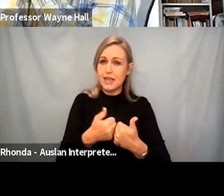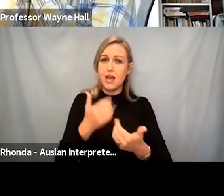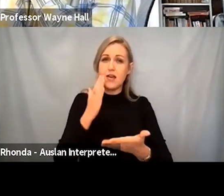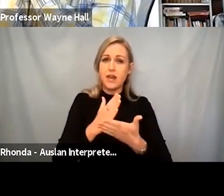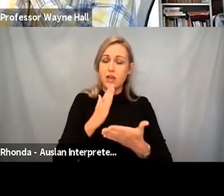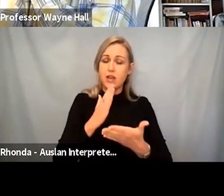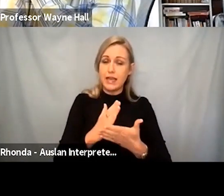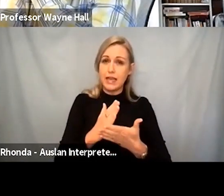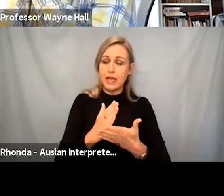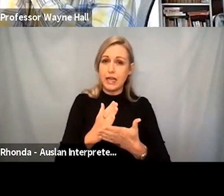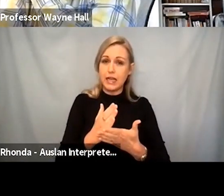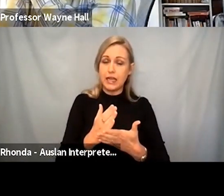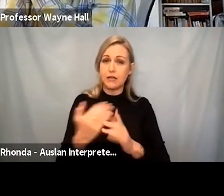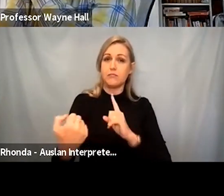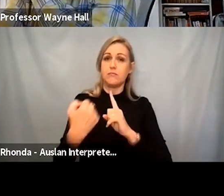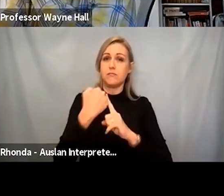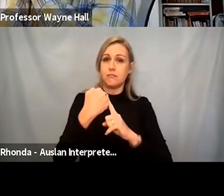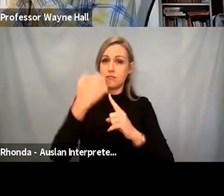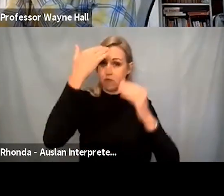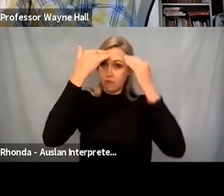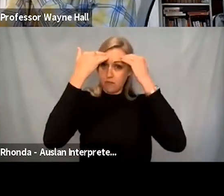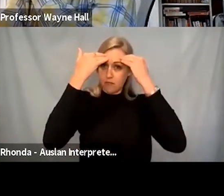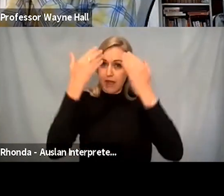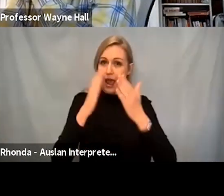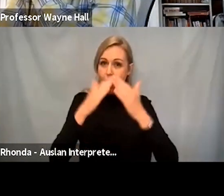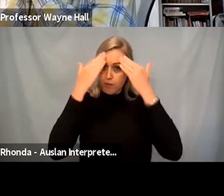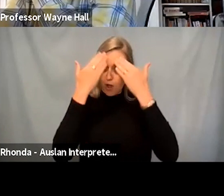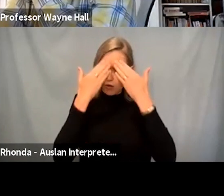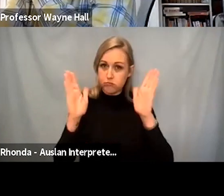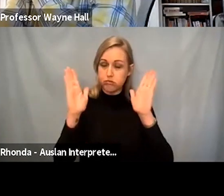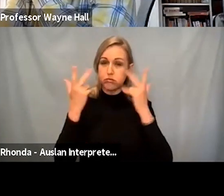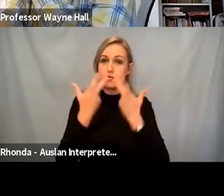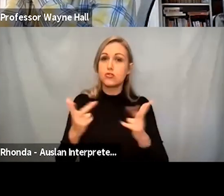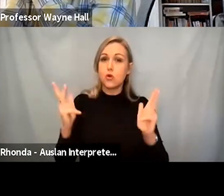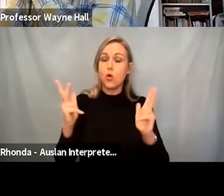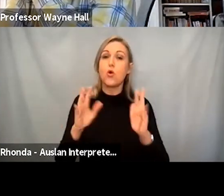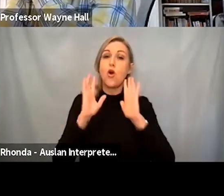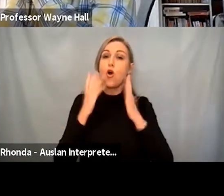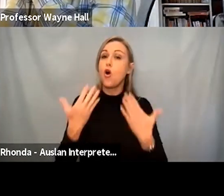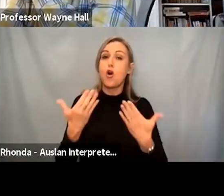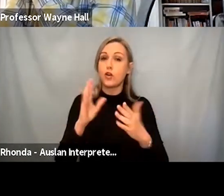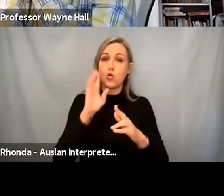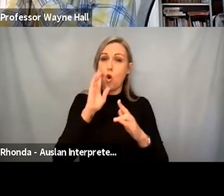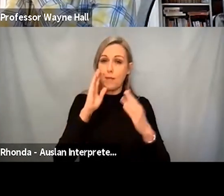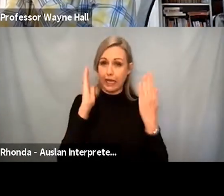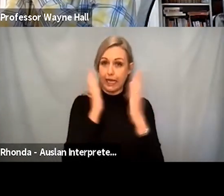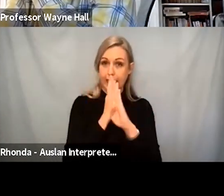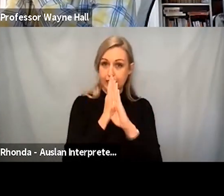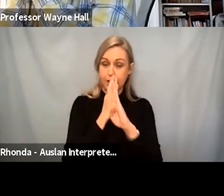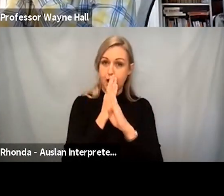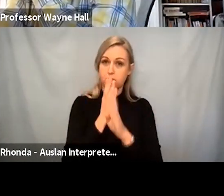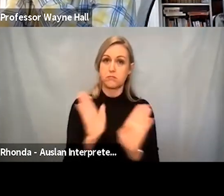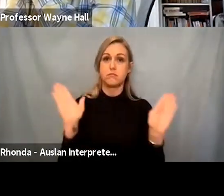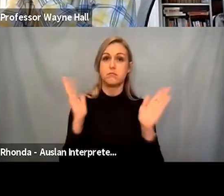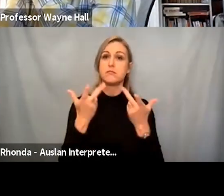the experiencer aspects of the psyche, the mind, if you want, that are ordinarily not so clearly visible. And so that